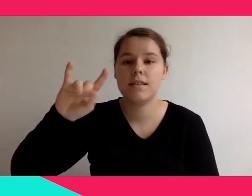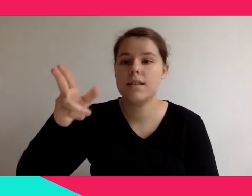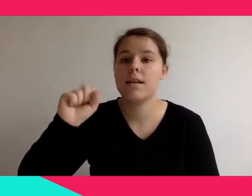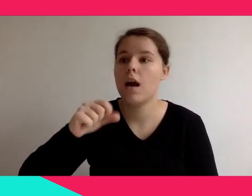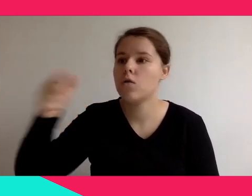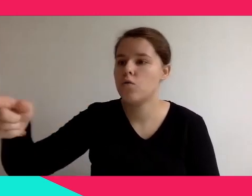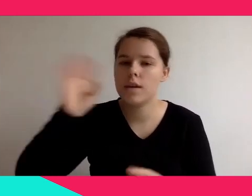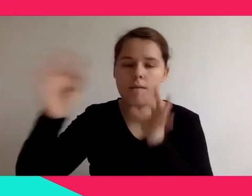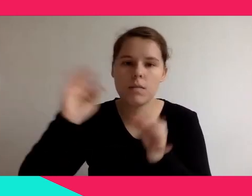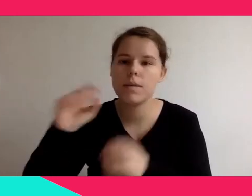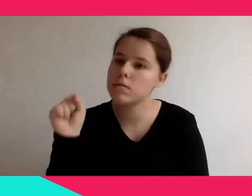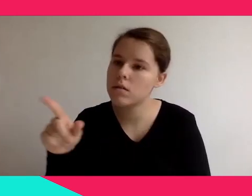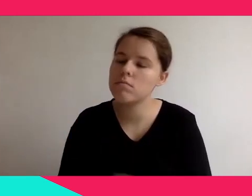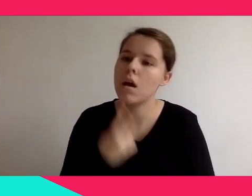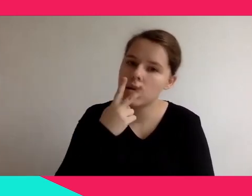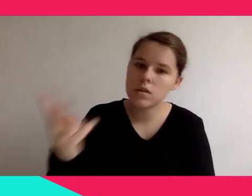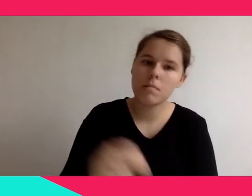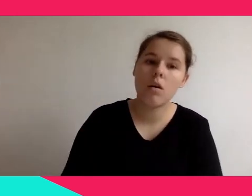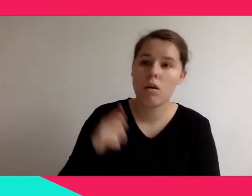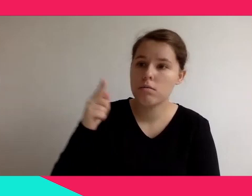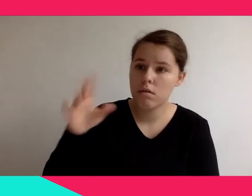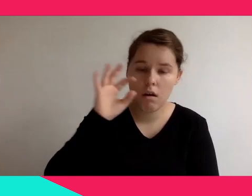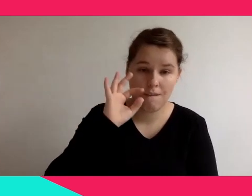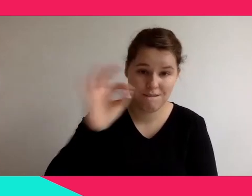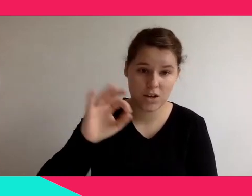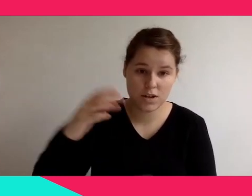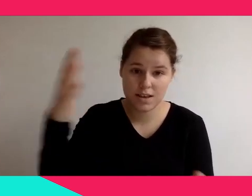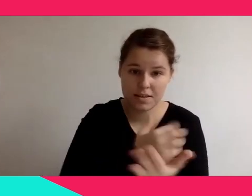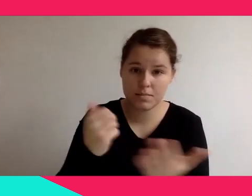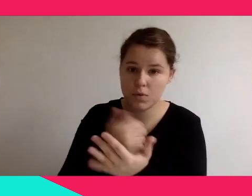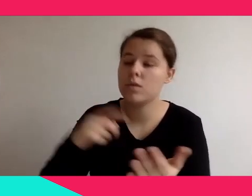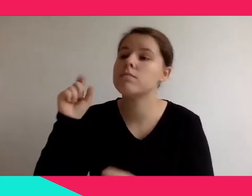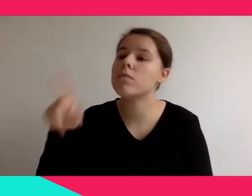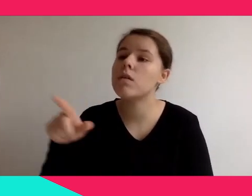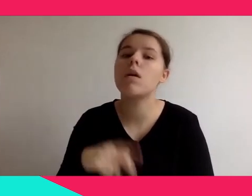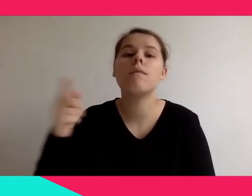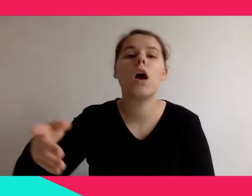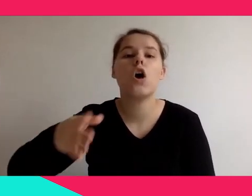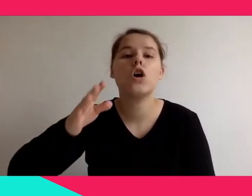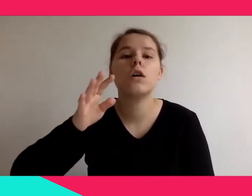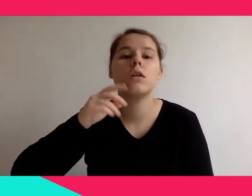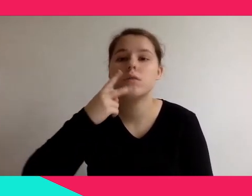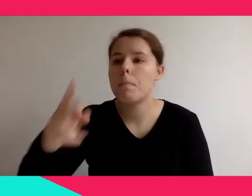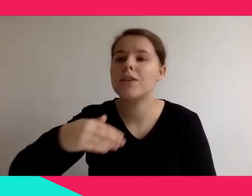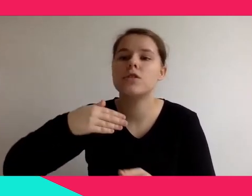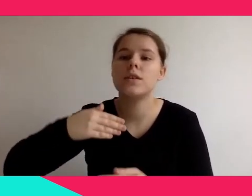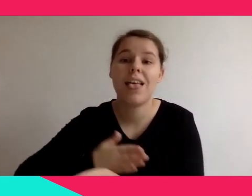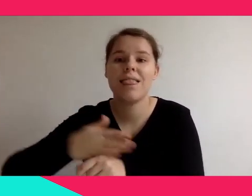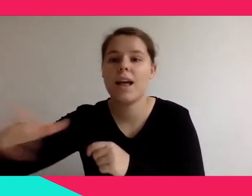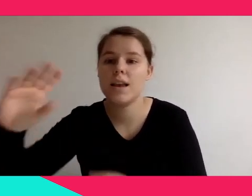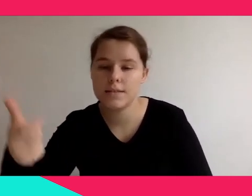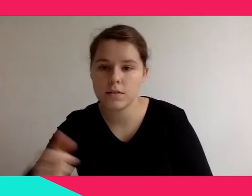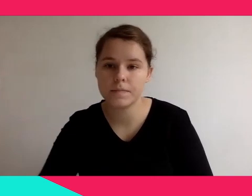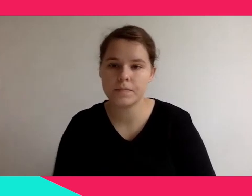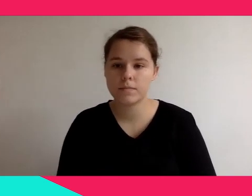collection there? So I looked at the statistics, and it was mind-blowing. This is the current